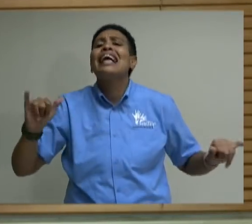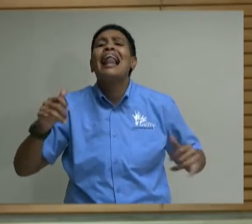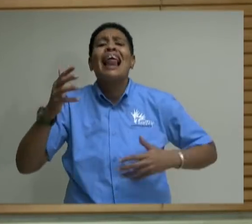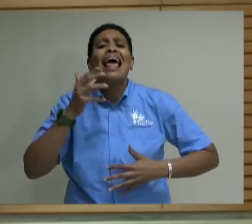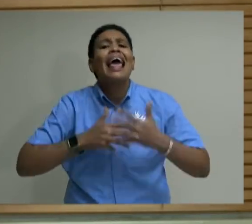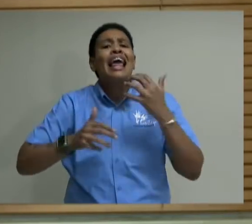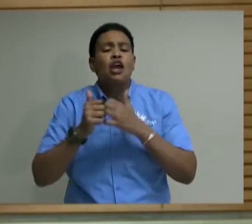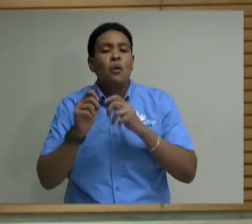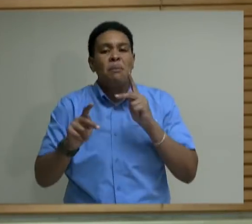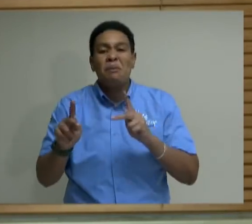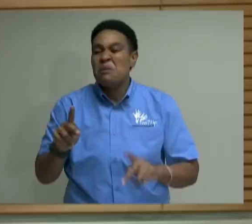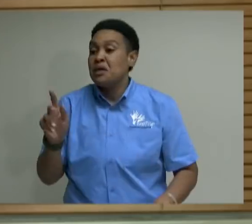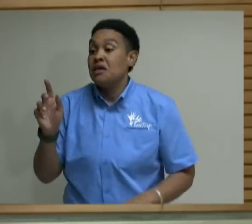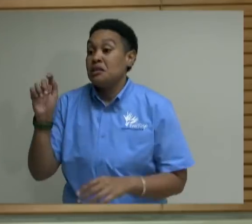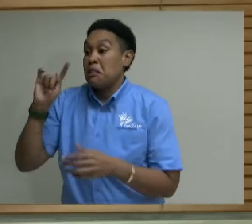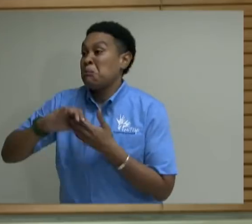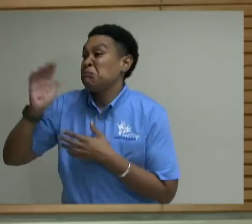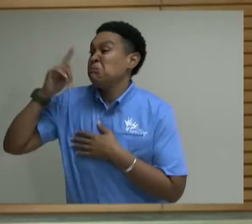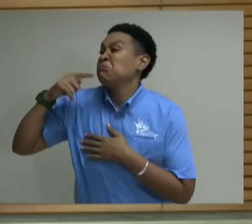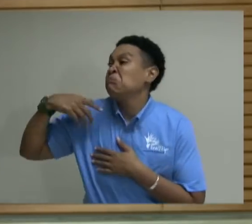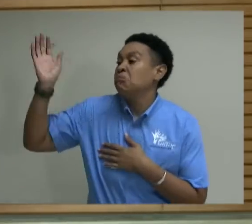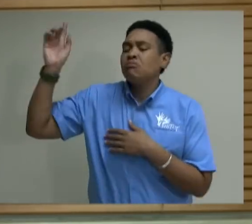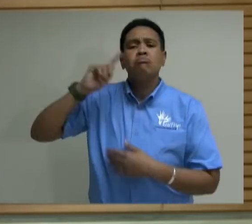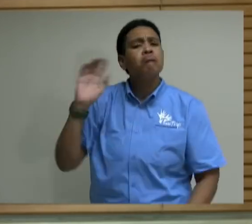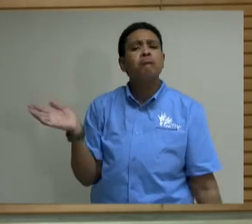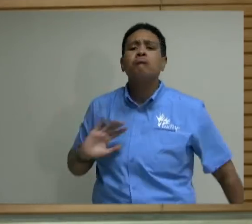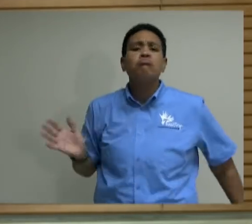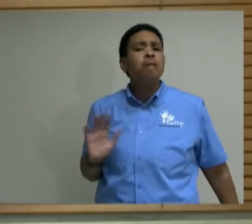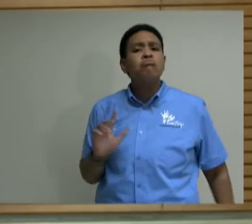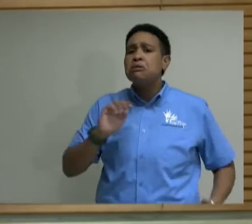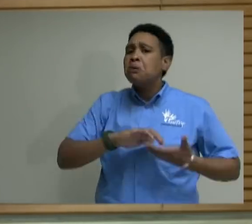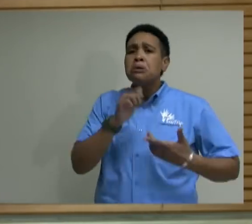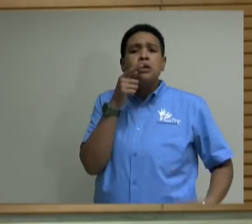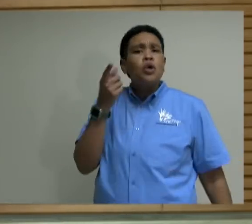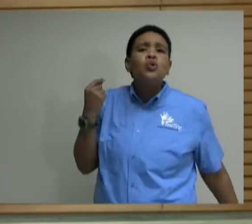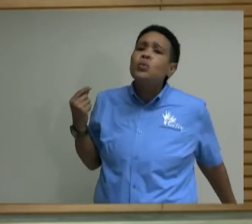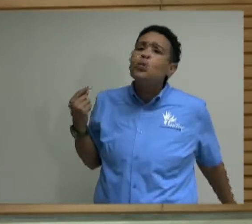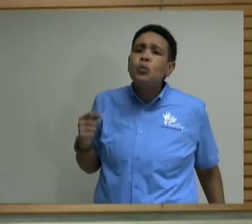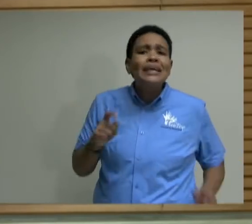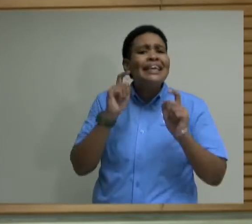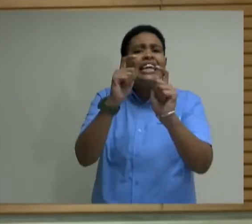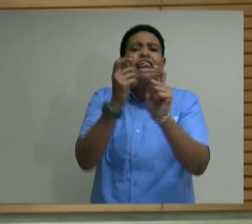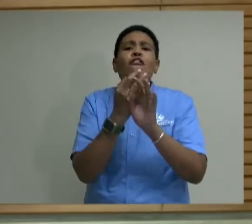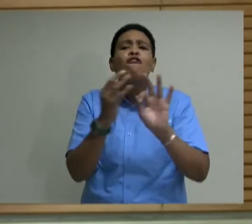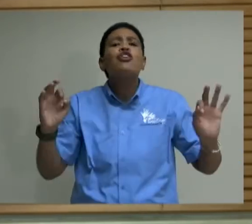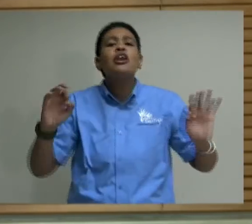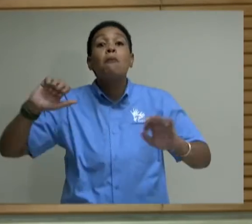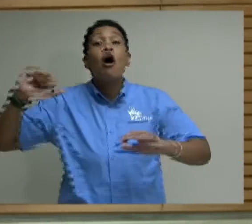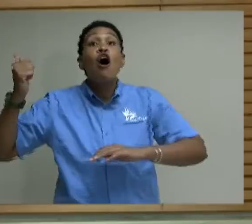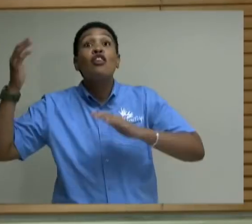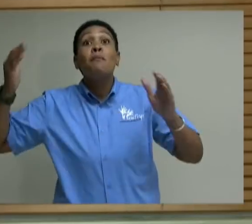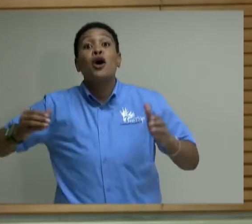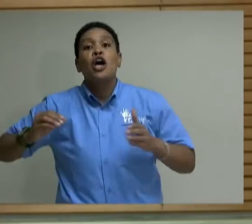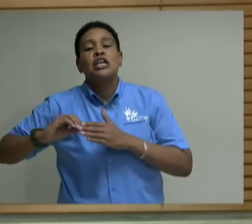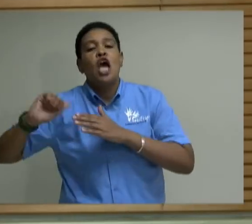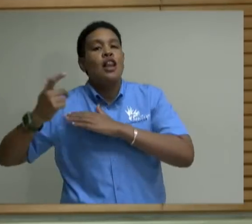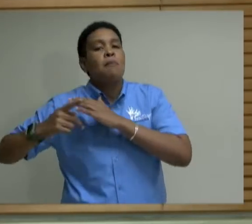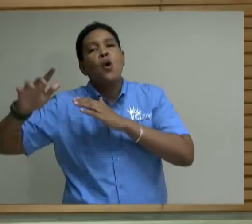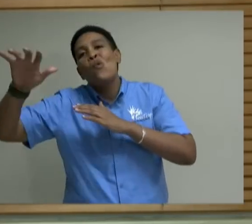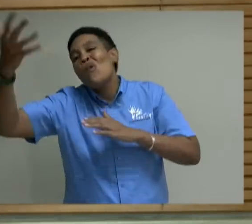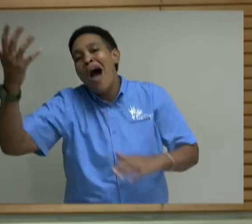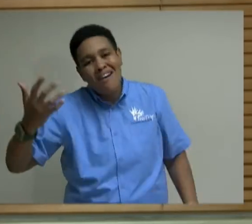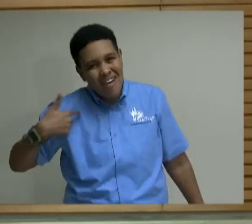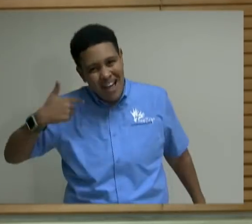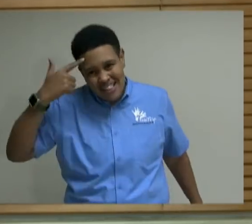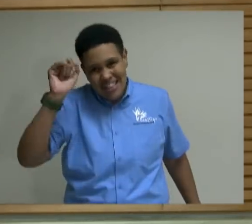with persons. It gives you a freedom that probably some other persons in other parishes don't have. And I think that is